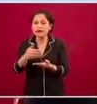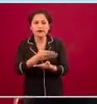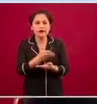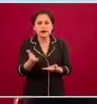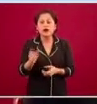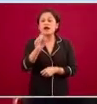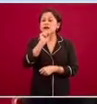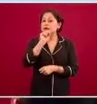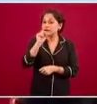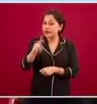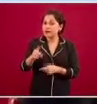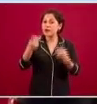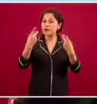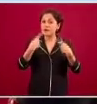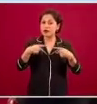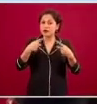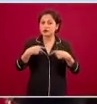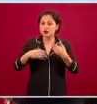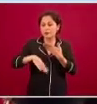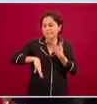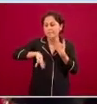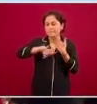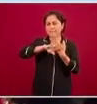who is most affected,